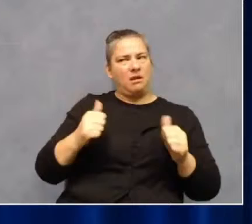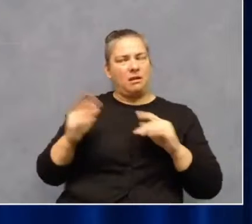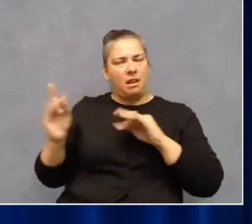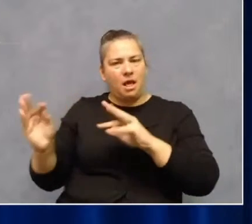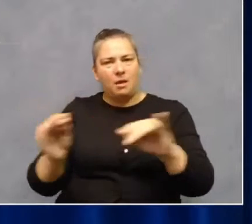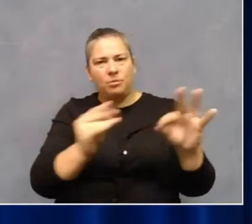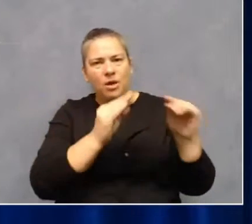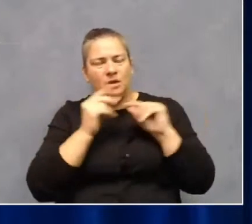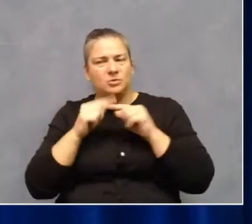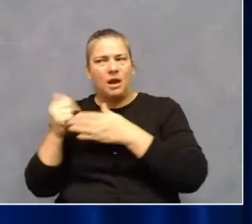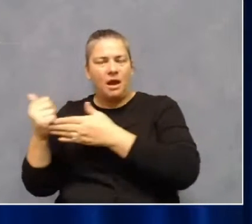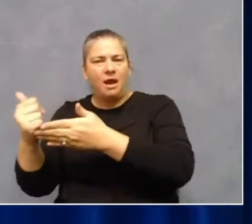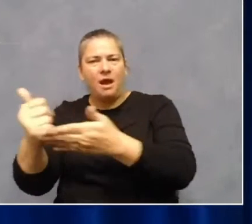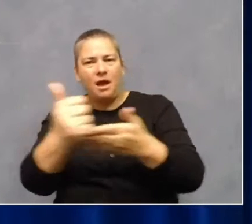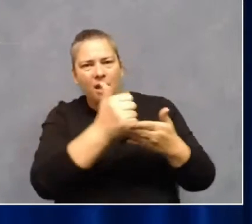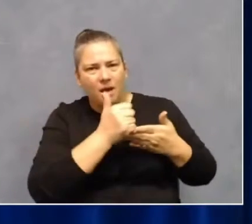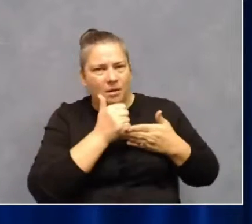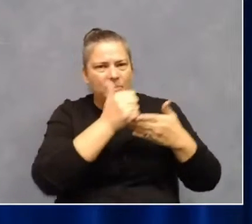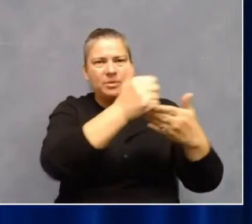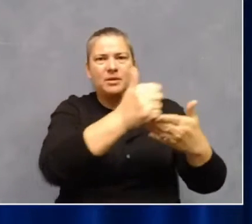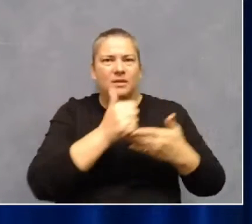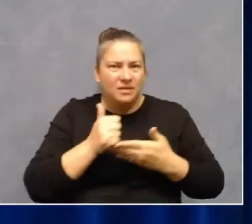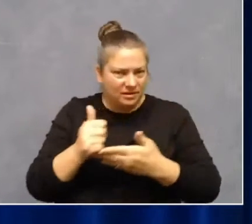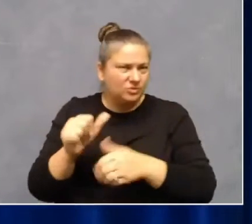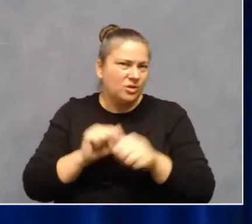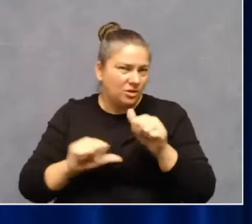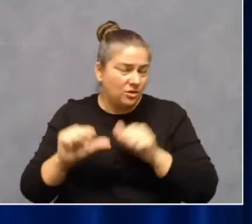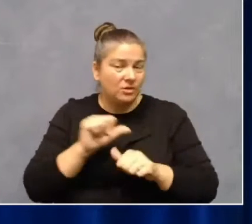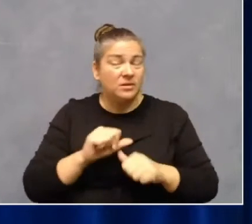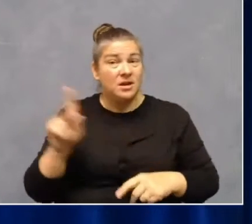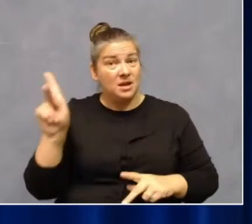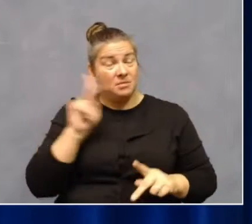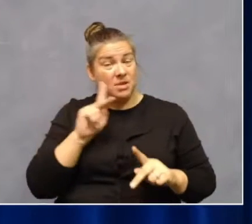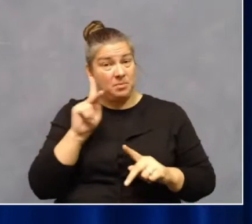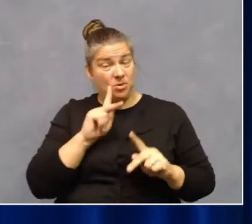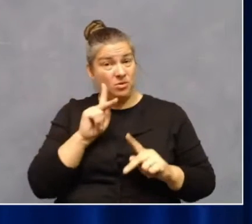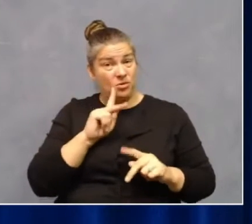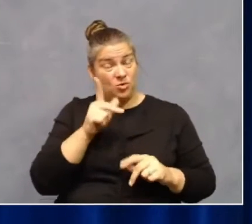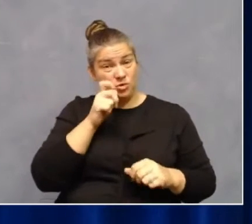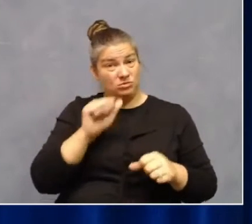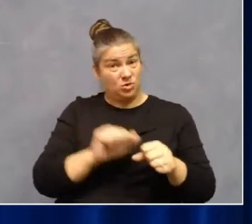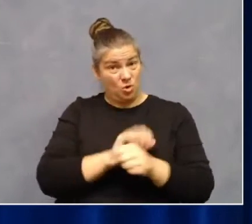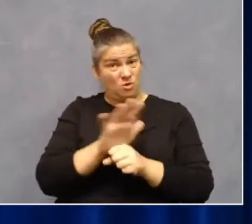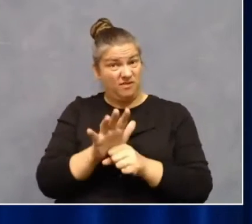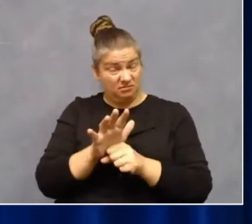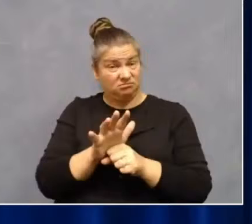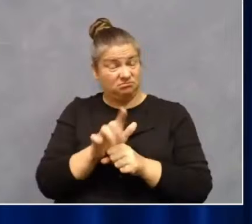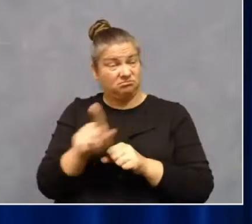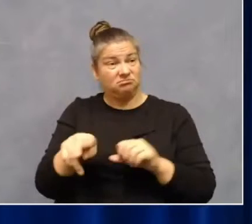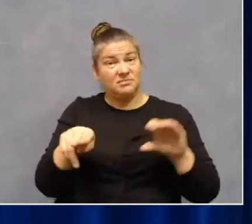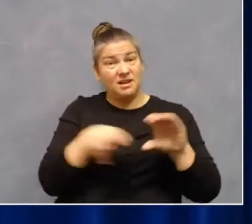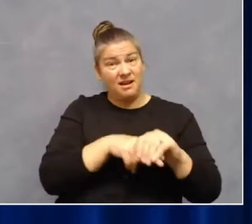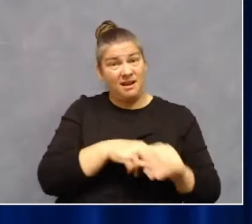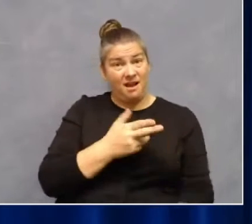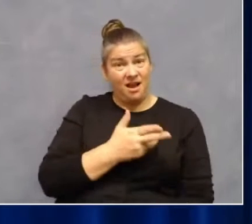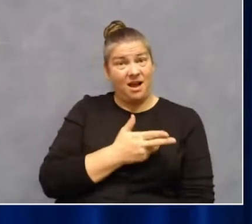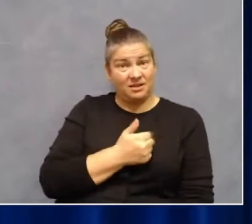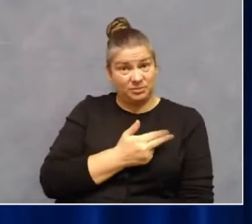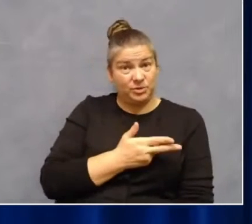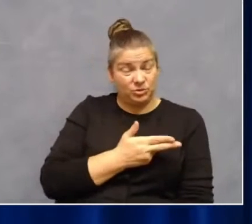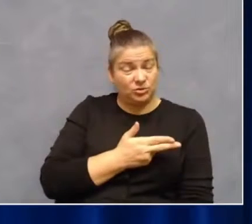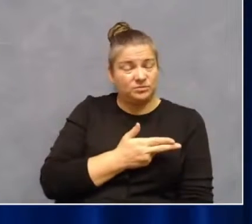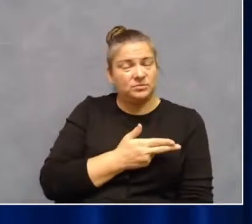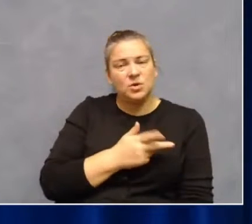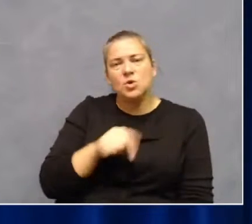When people go in the hospital, there is only one drug so far scientifically proven to improve your risk of